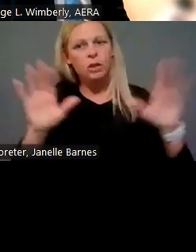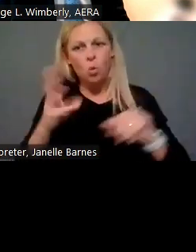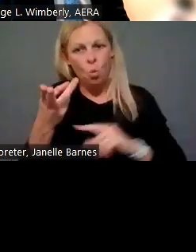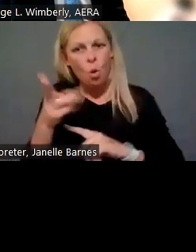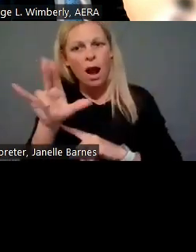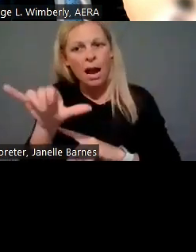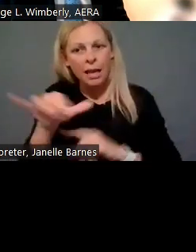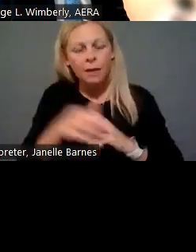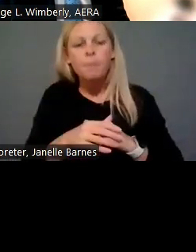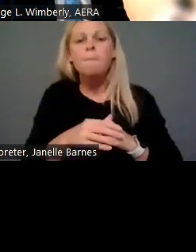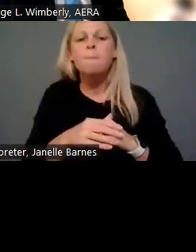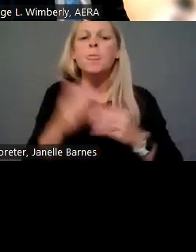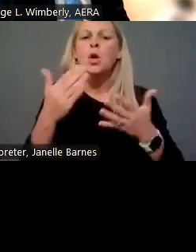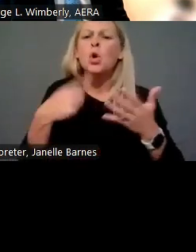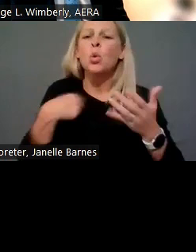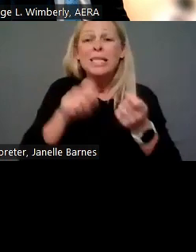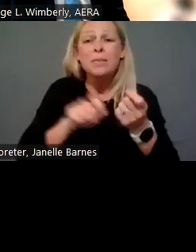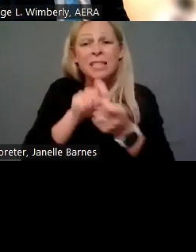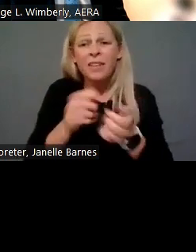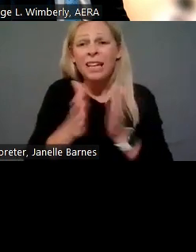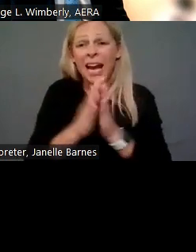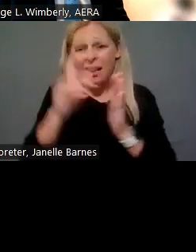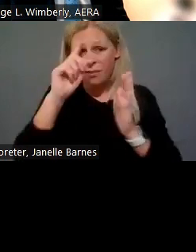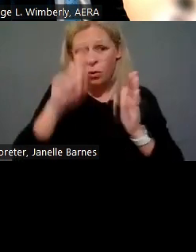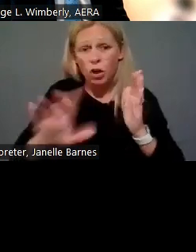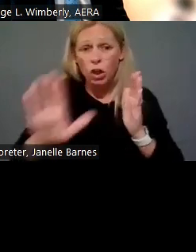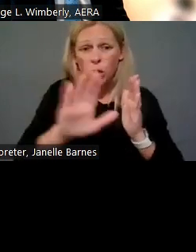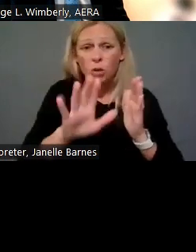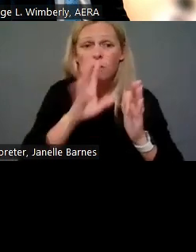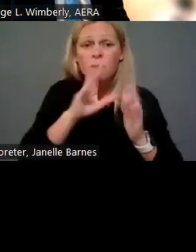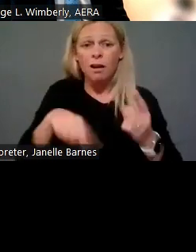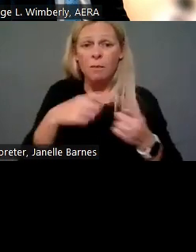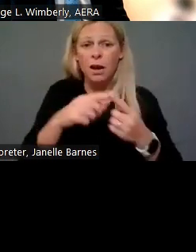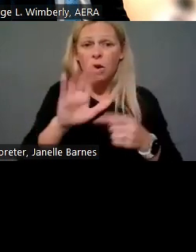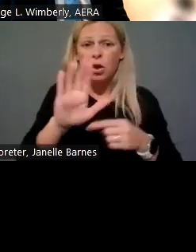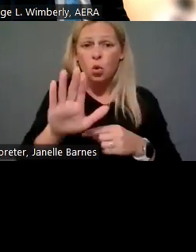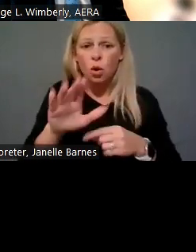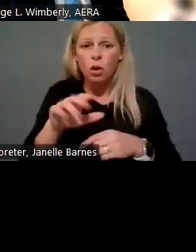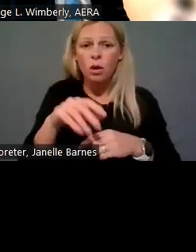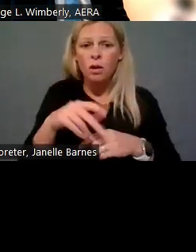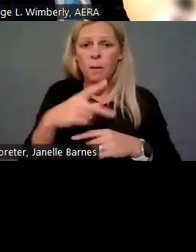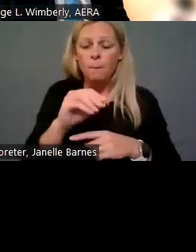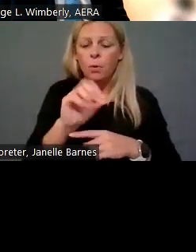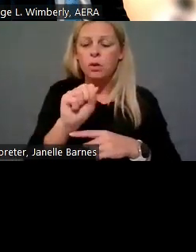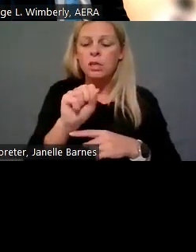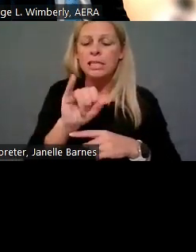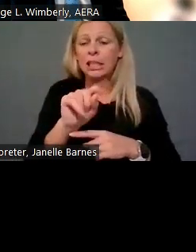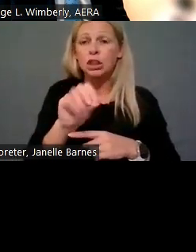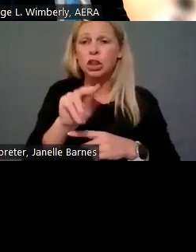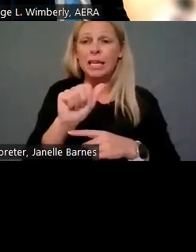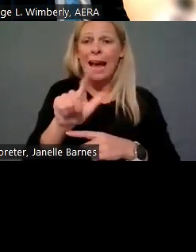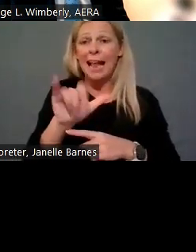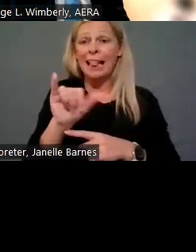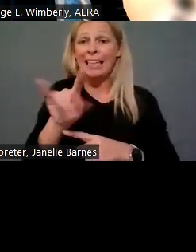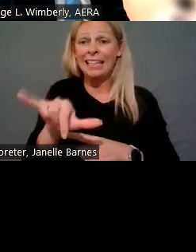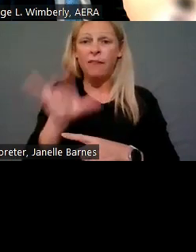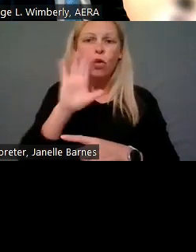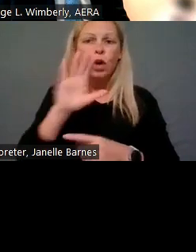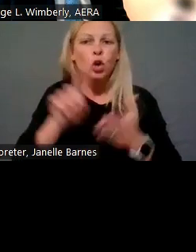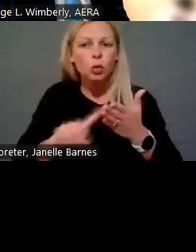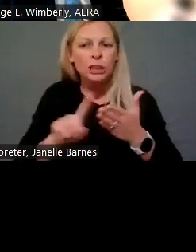We specifically asked for you to talk about your positionality as a researcher. How did you come about this